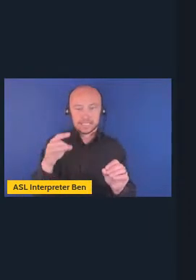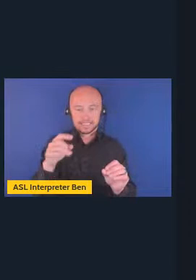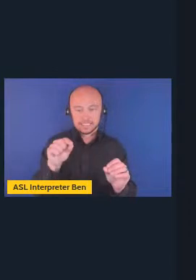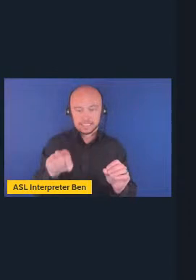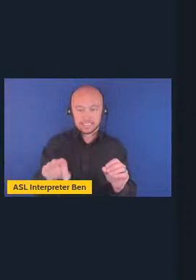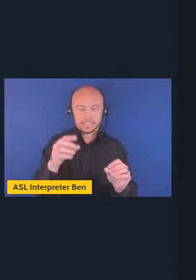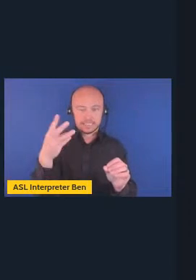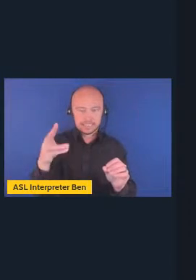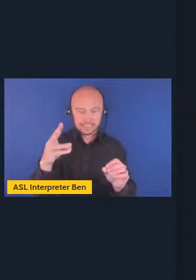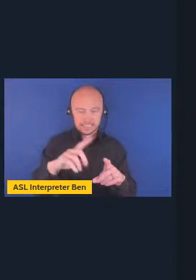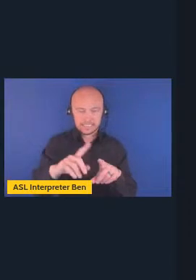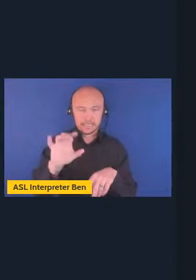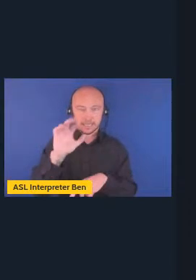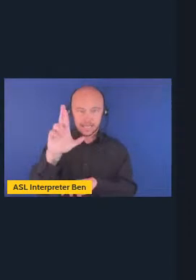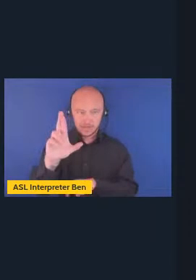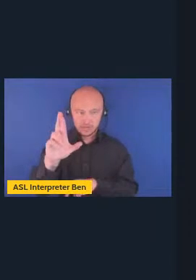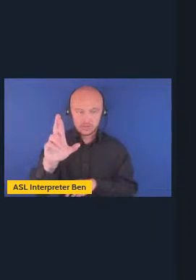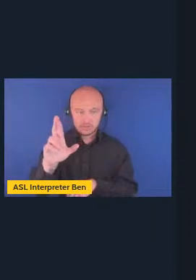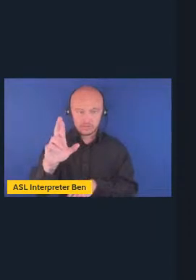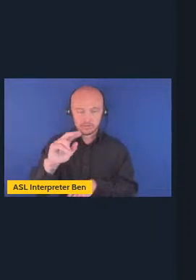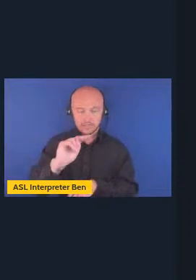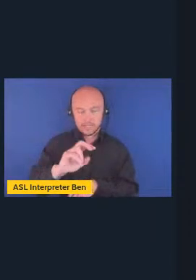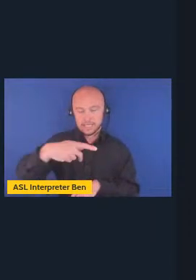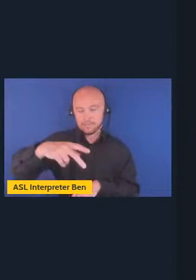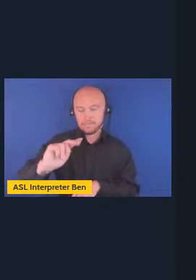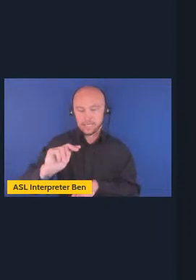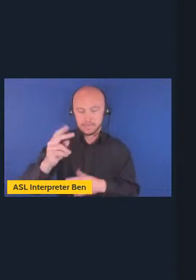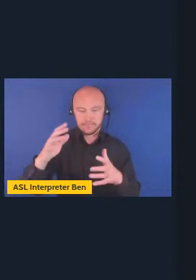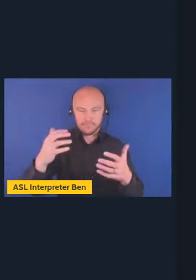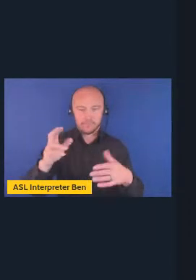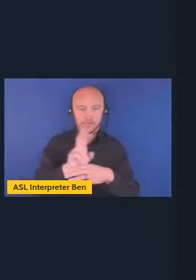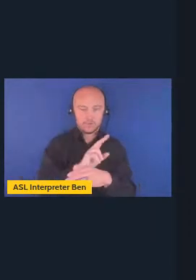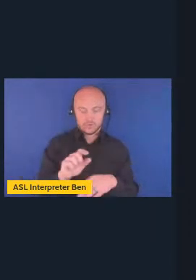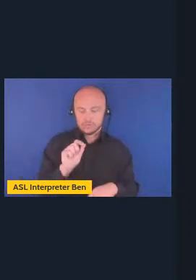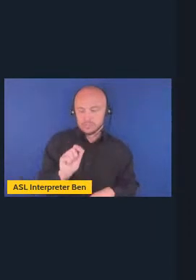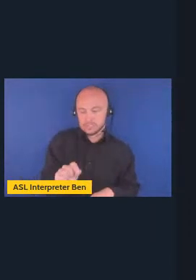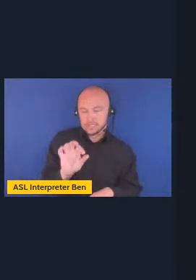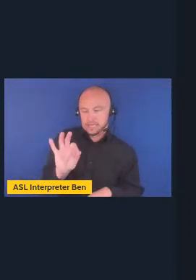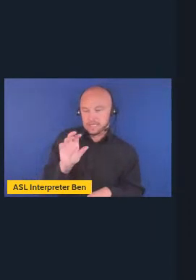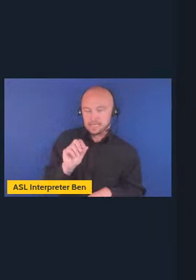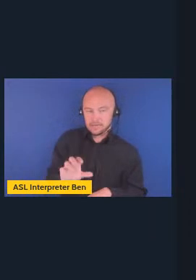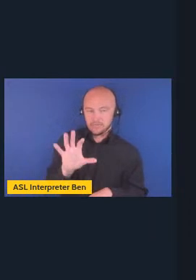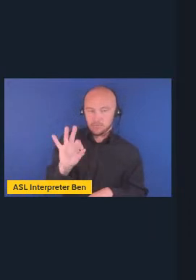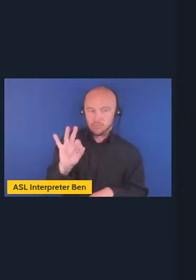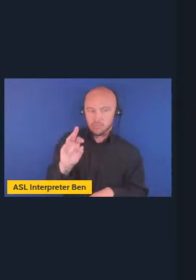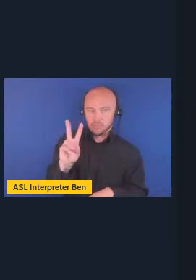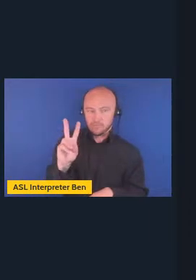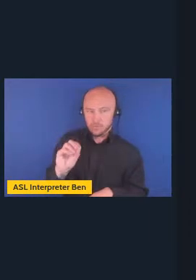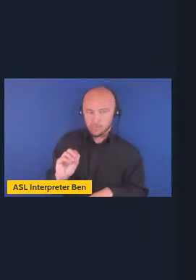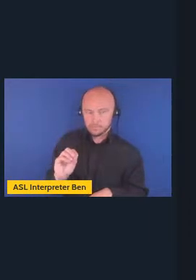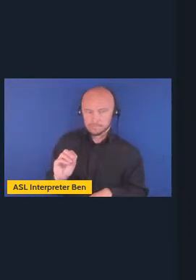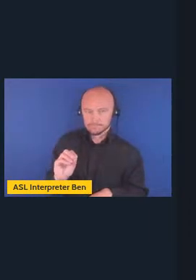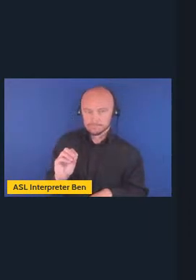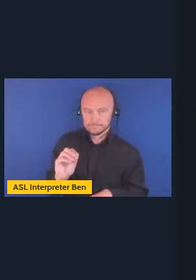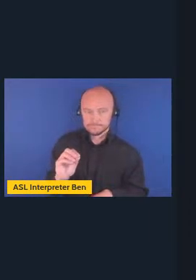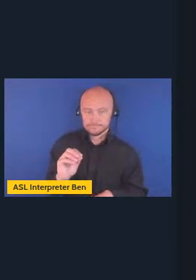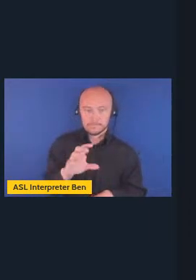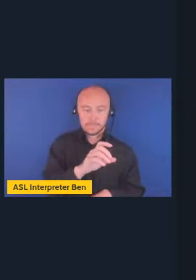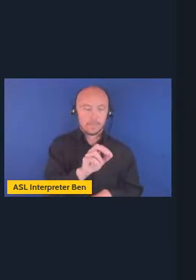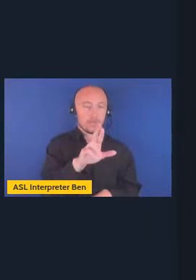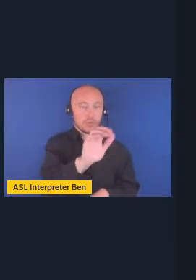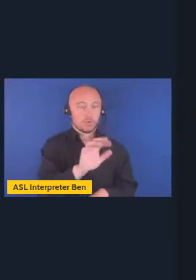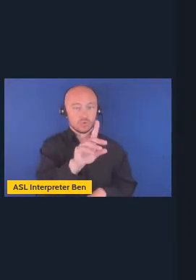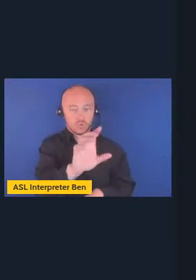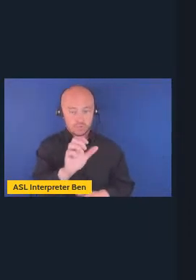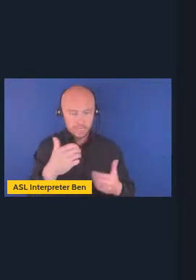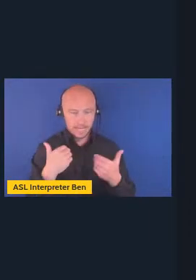18.16.0 or later, and for NPM I have used 9.5.0. And the source code which